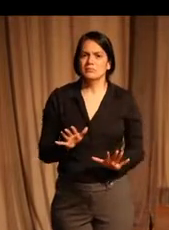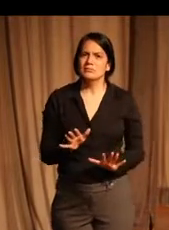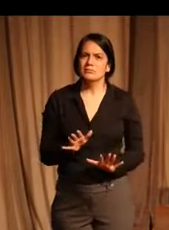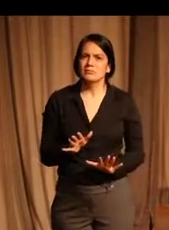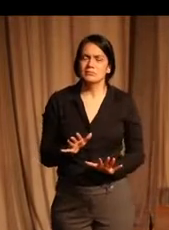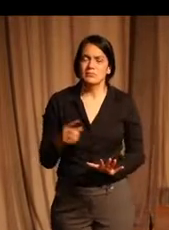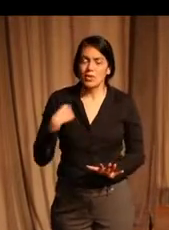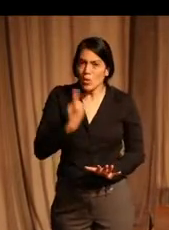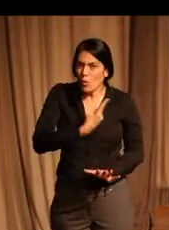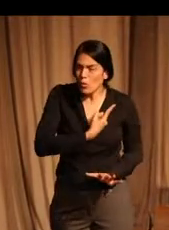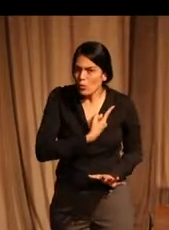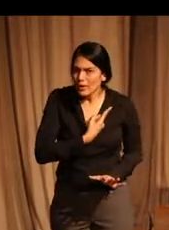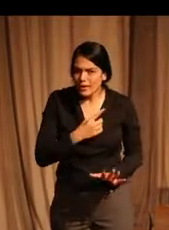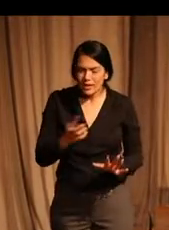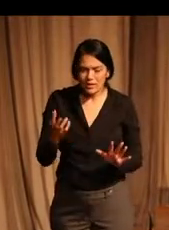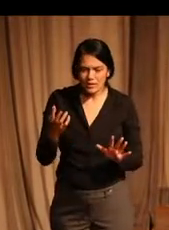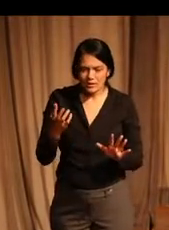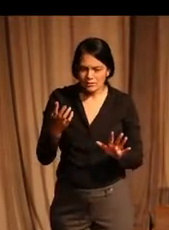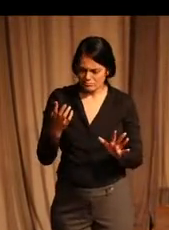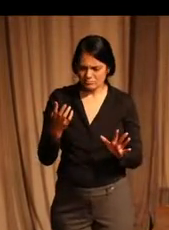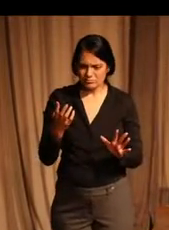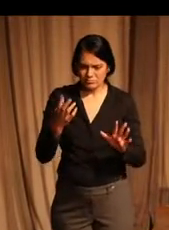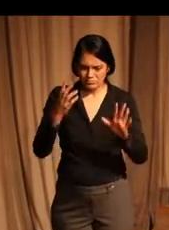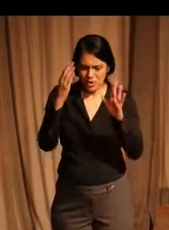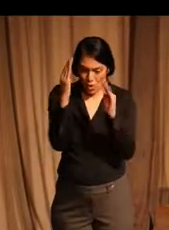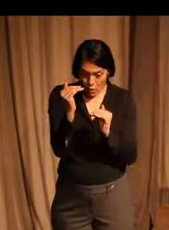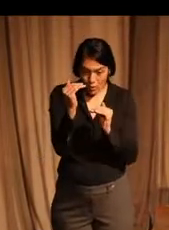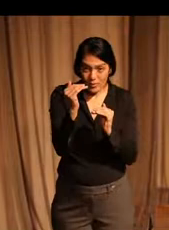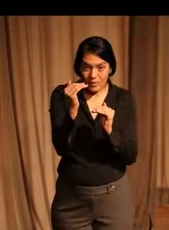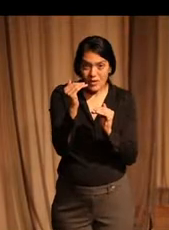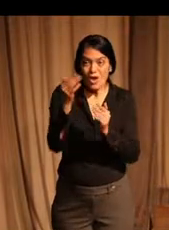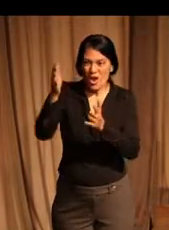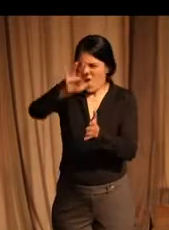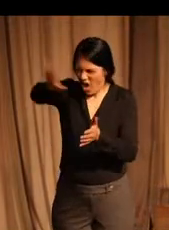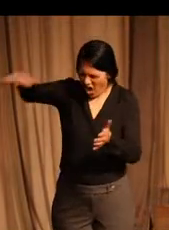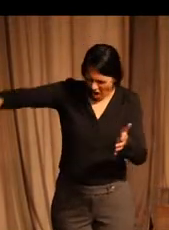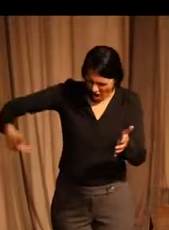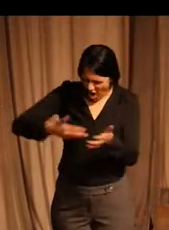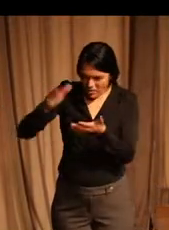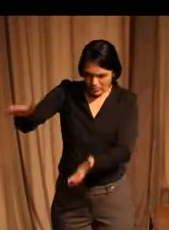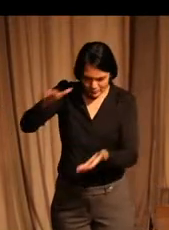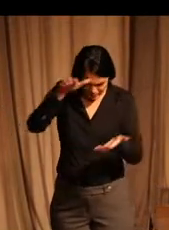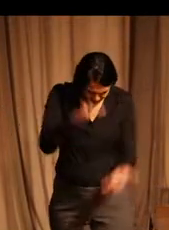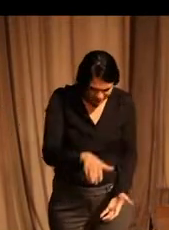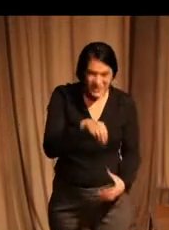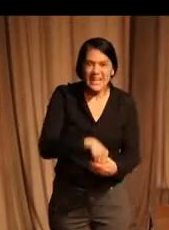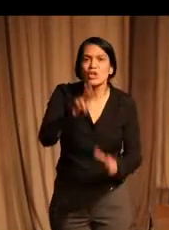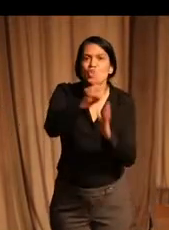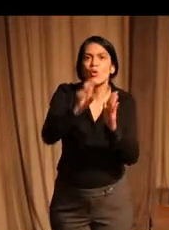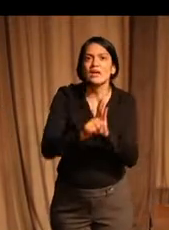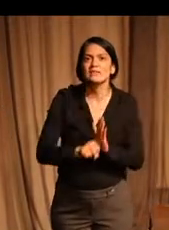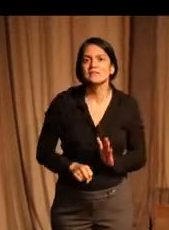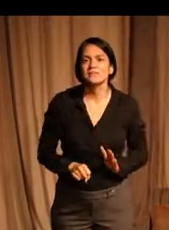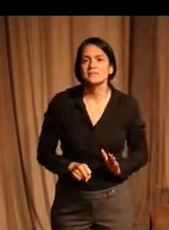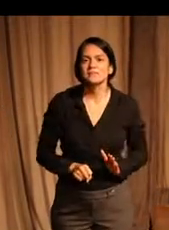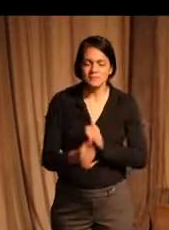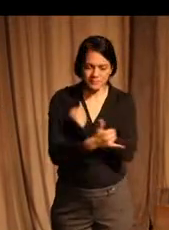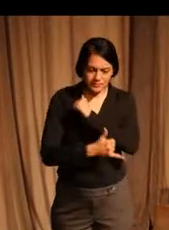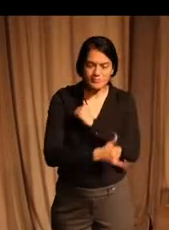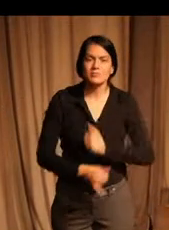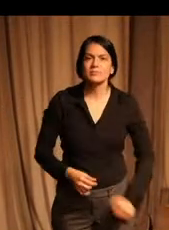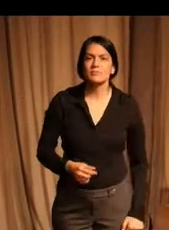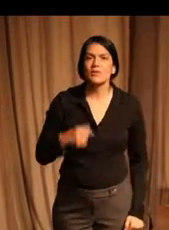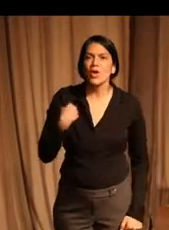hoping to bring all this stuff to United States. And we are in contact with the university,